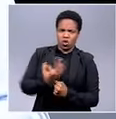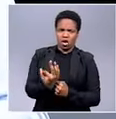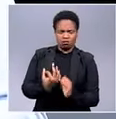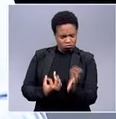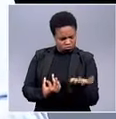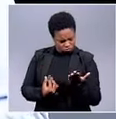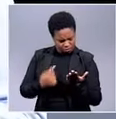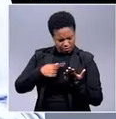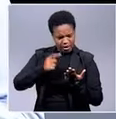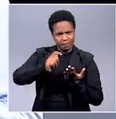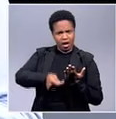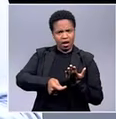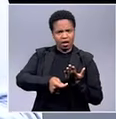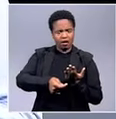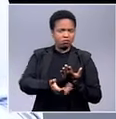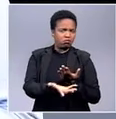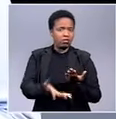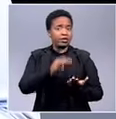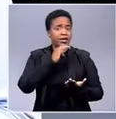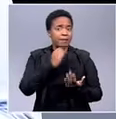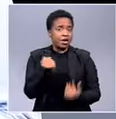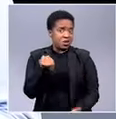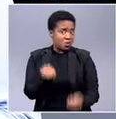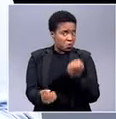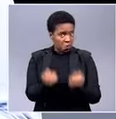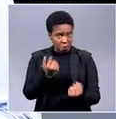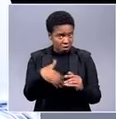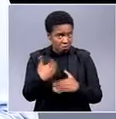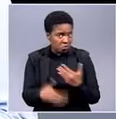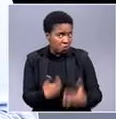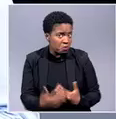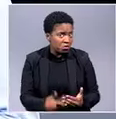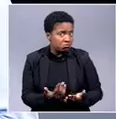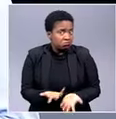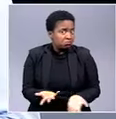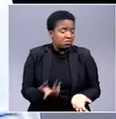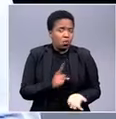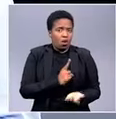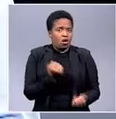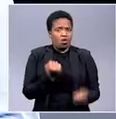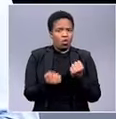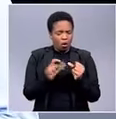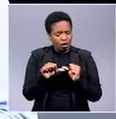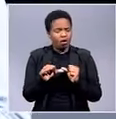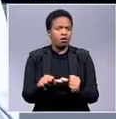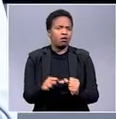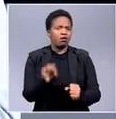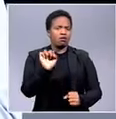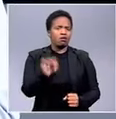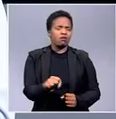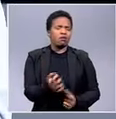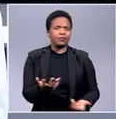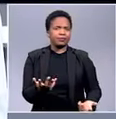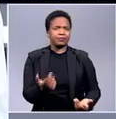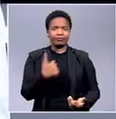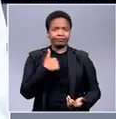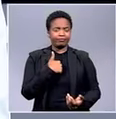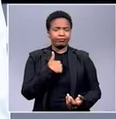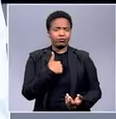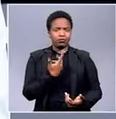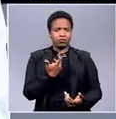So now what does that mean? Does the court process get on hold? Because the court process doesn't stop. We're in the late advanced stage